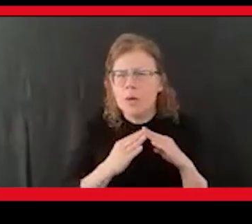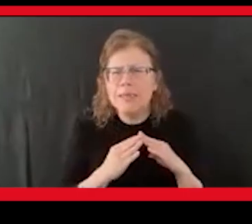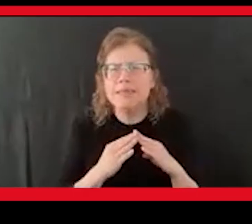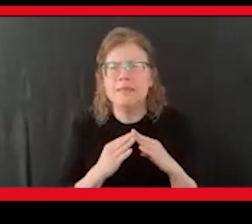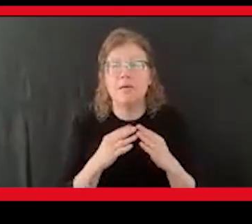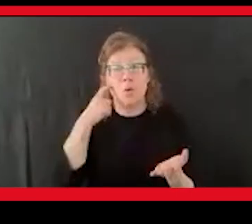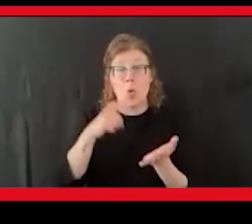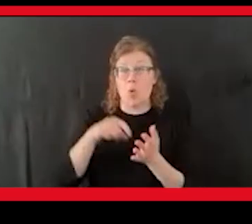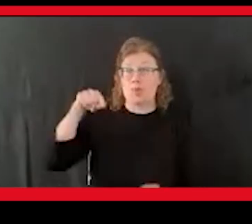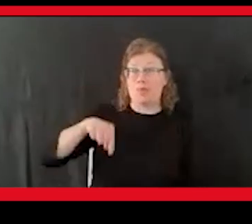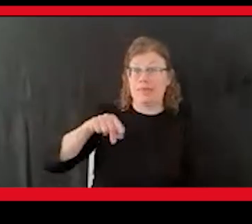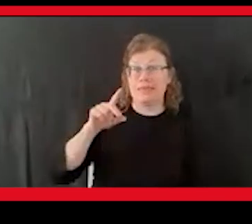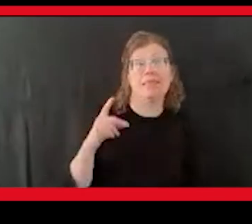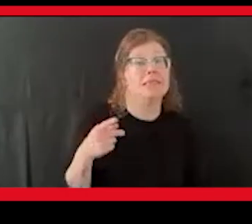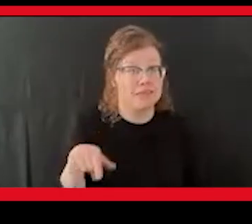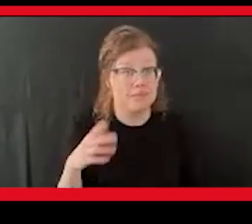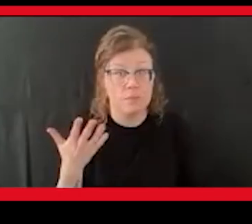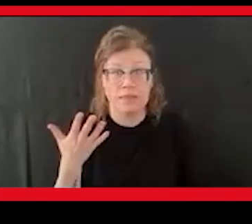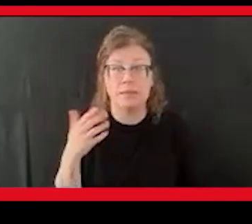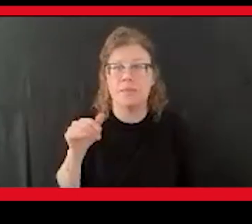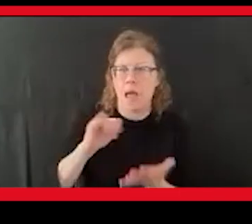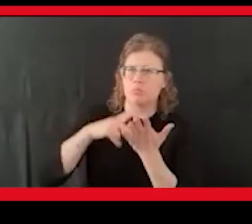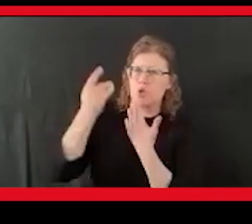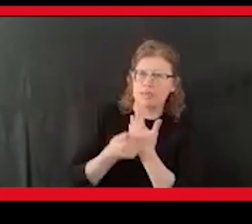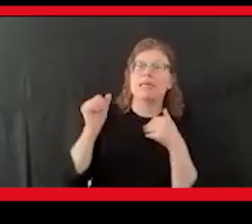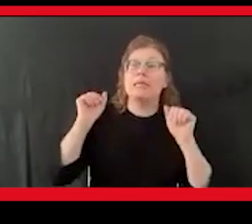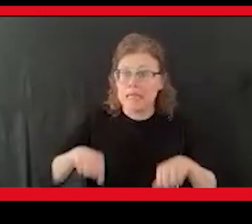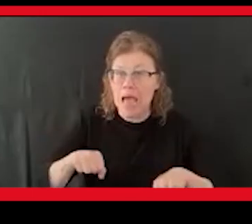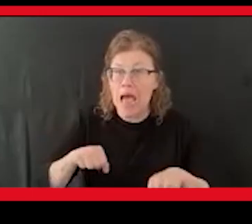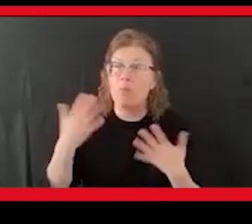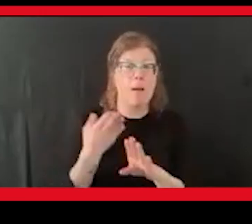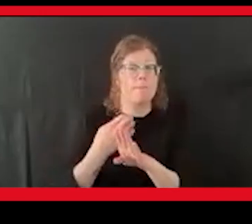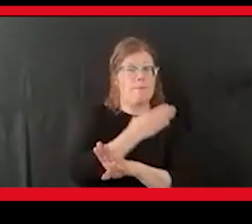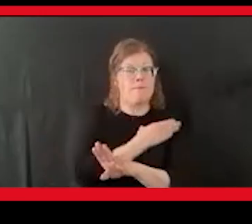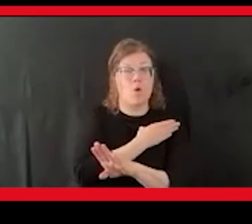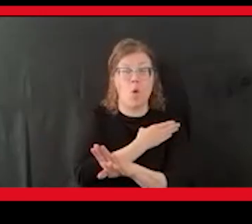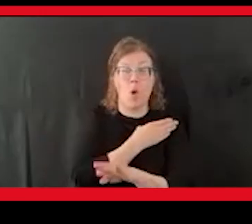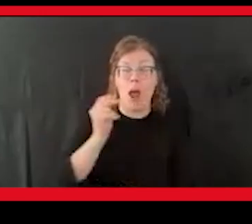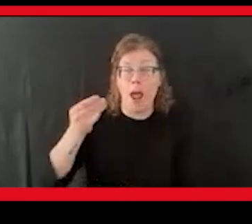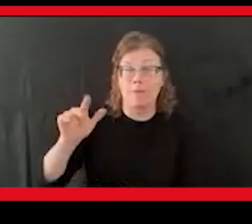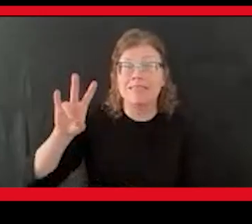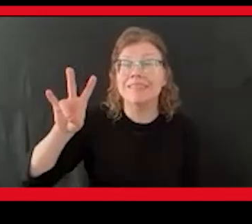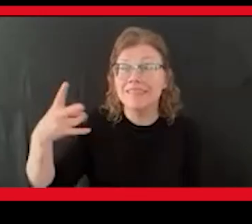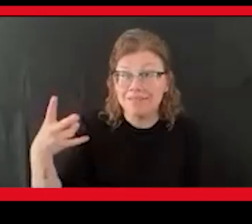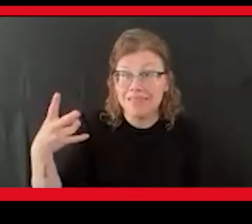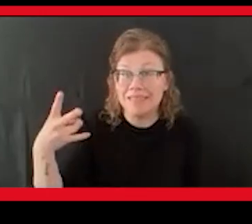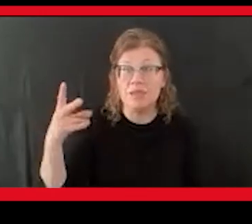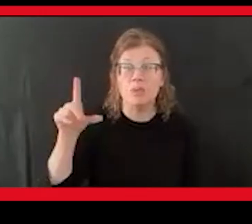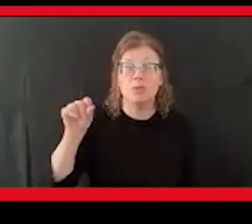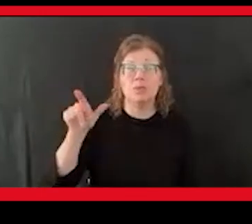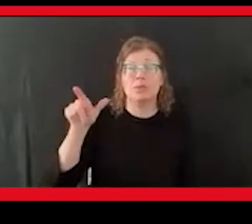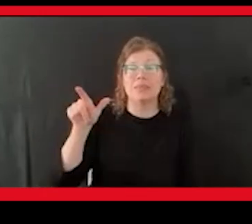the program opening date of April 7, 2026, and must be completed